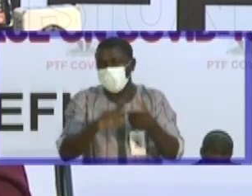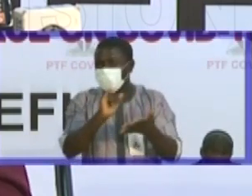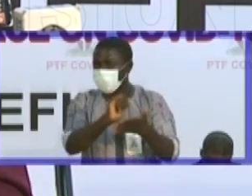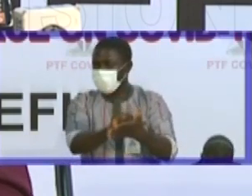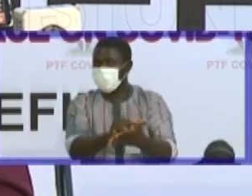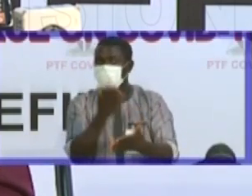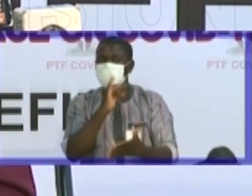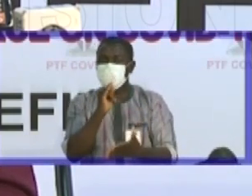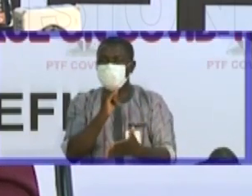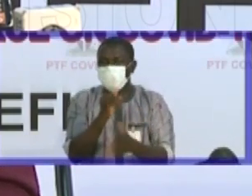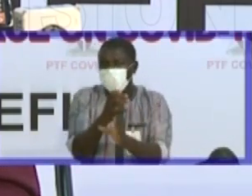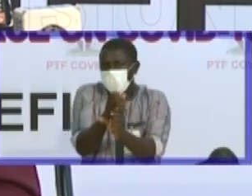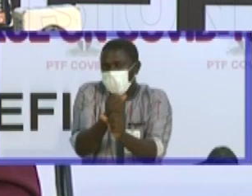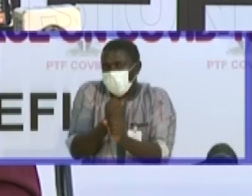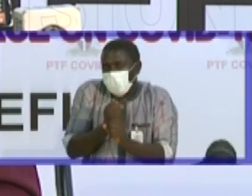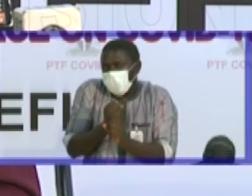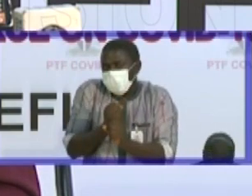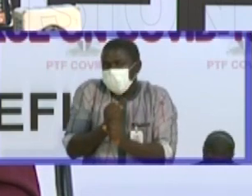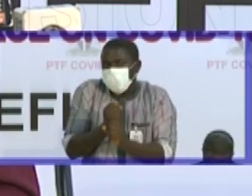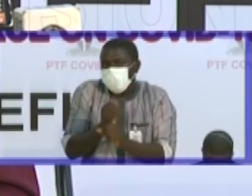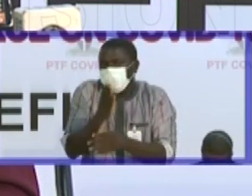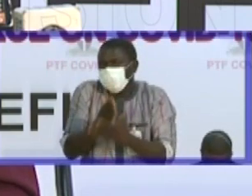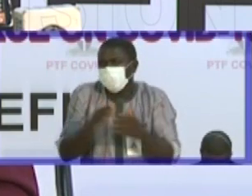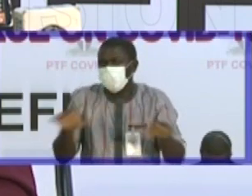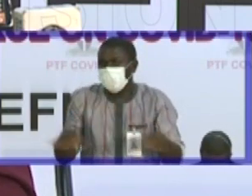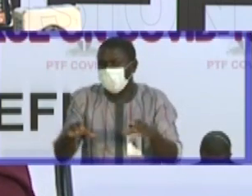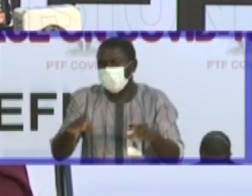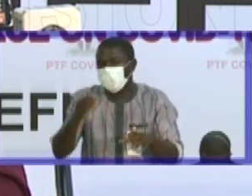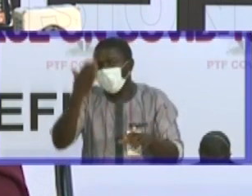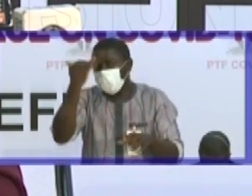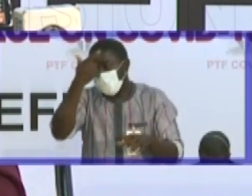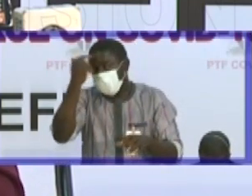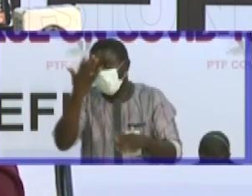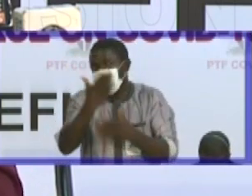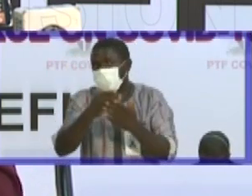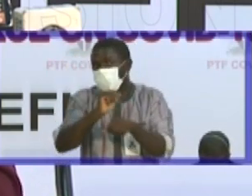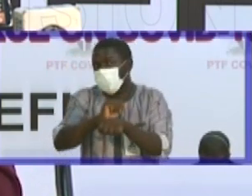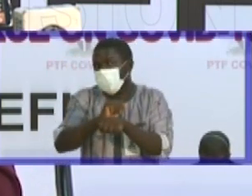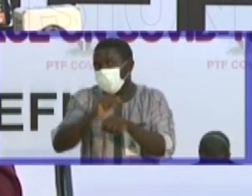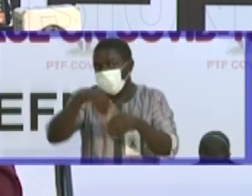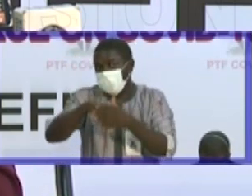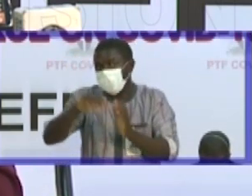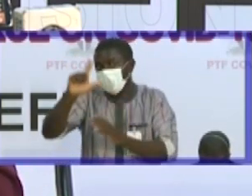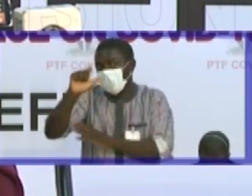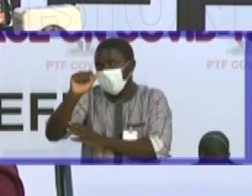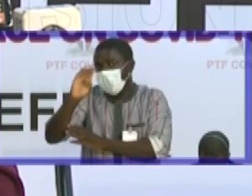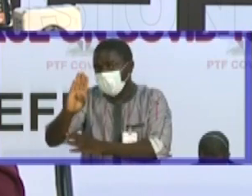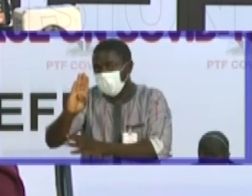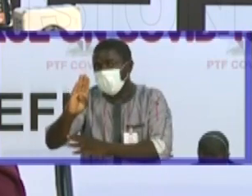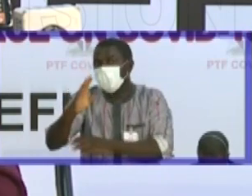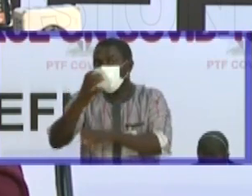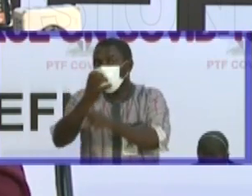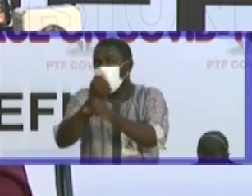activities because some of the workers in the laboratory got